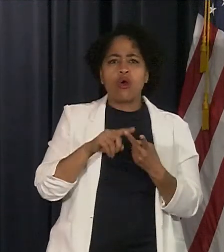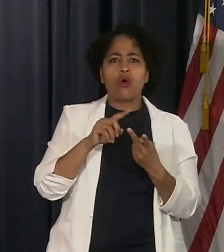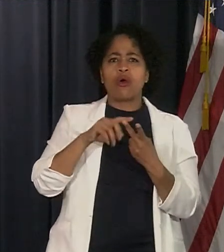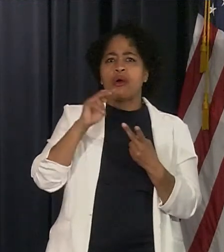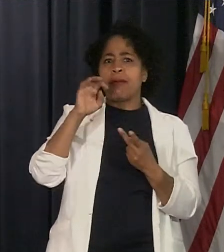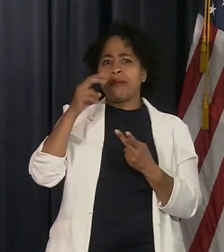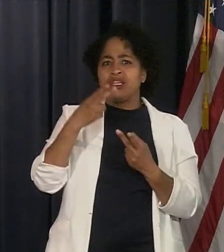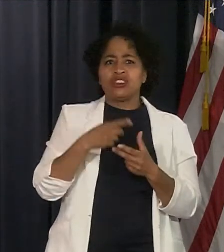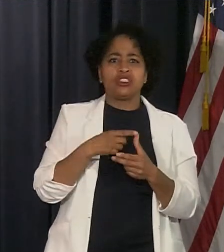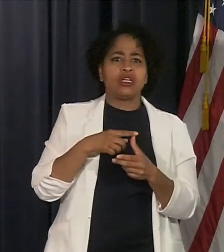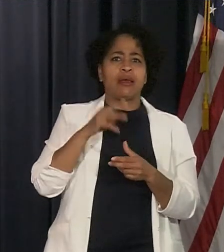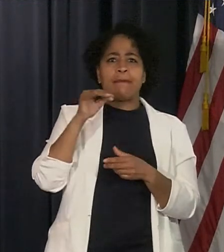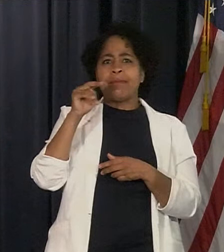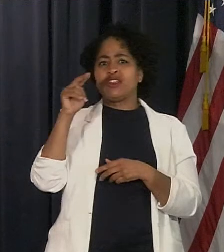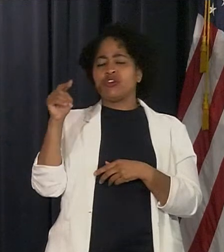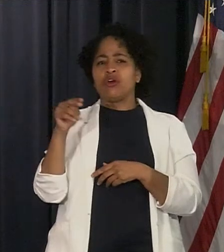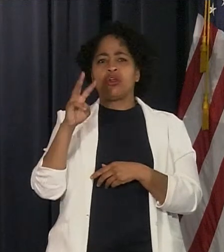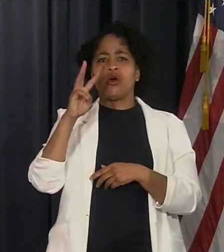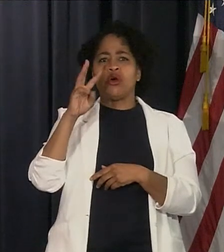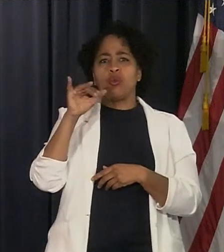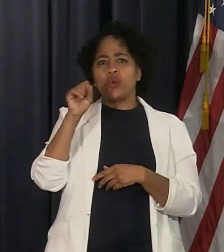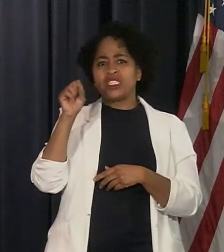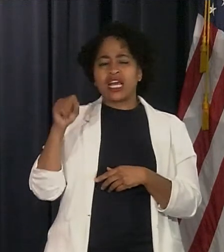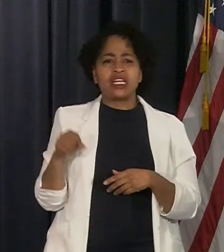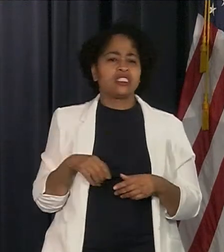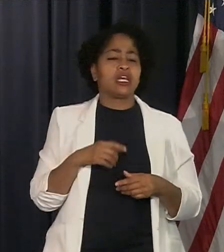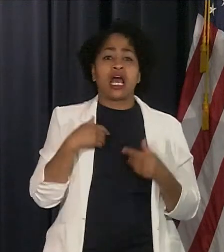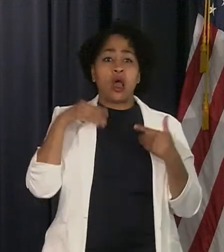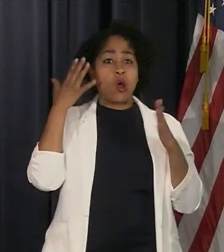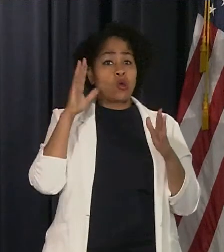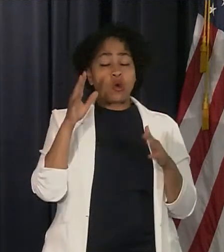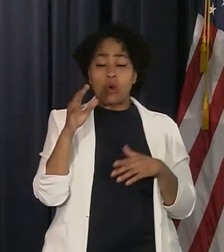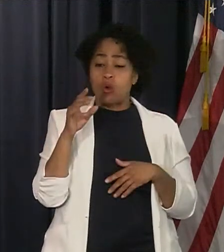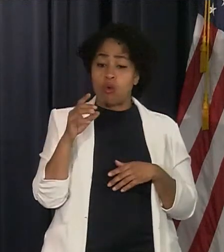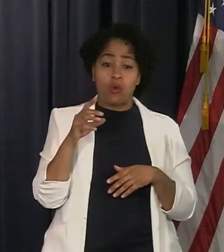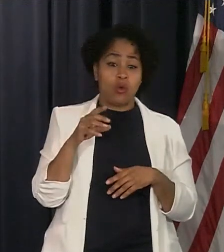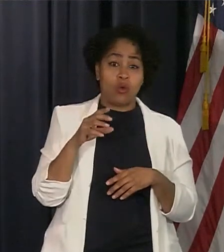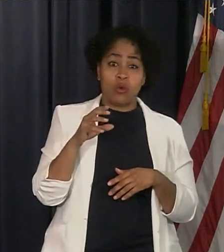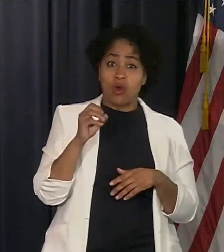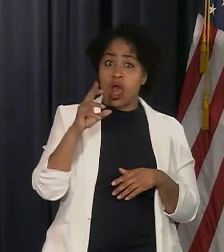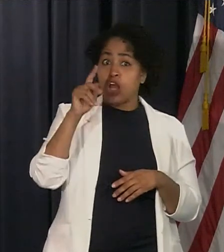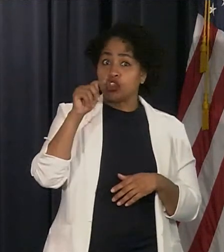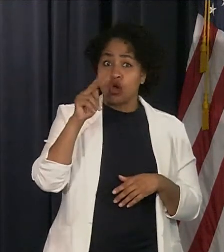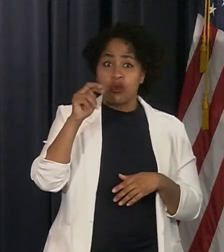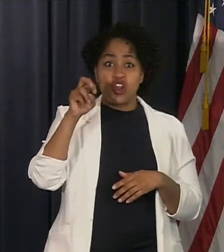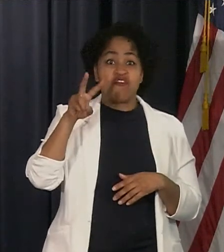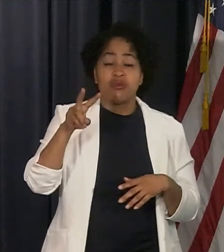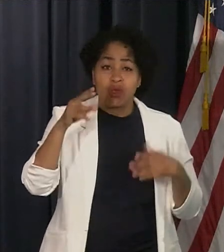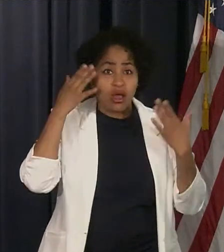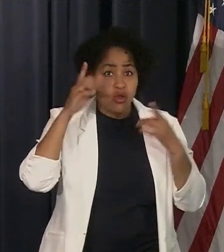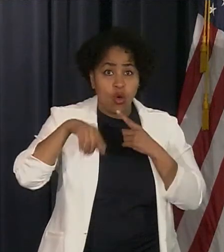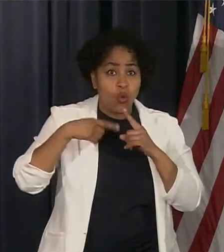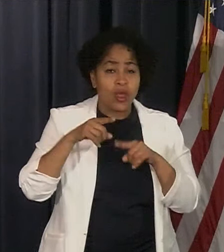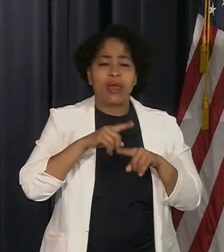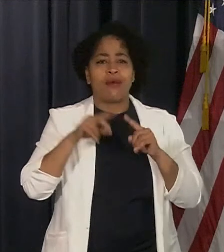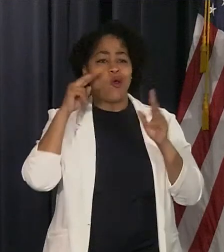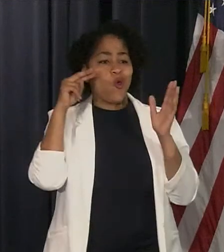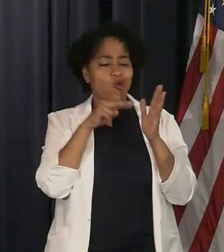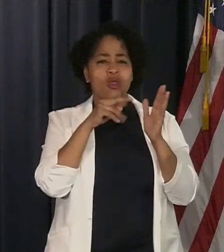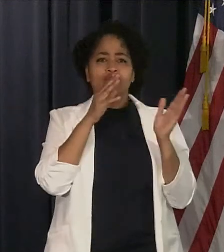Minnesota, Wisconsin. I don't know if that's September, October, November, but if you look at the pattern of what's happened over and